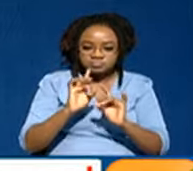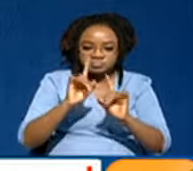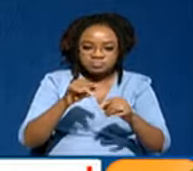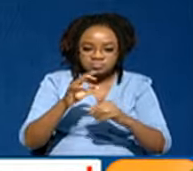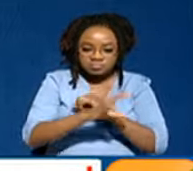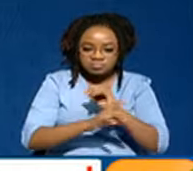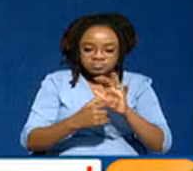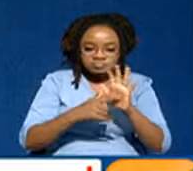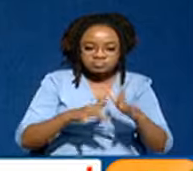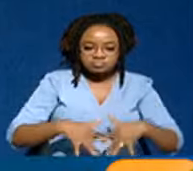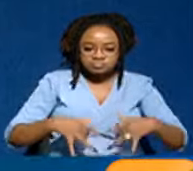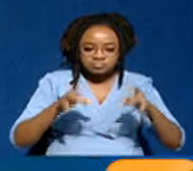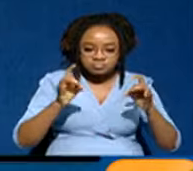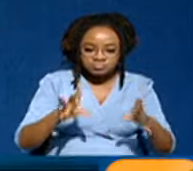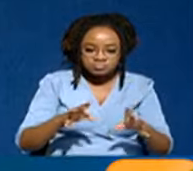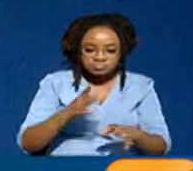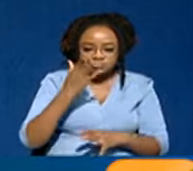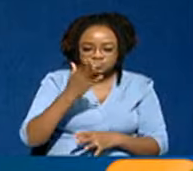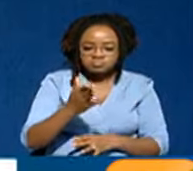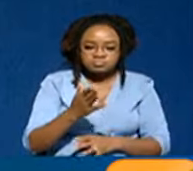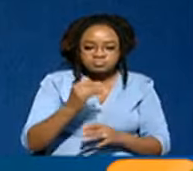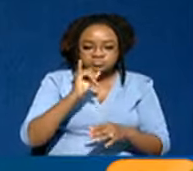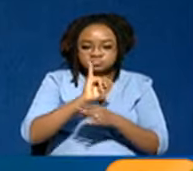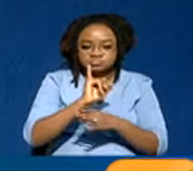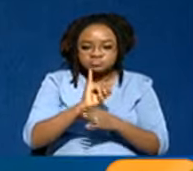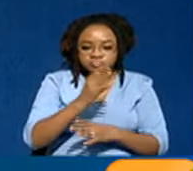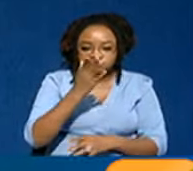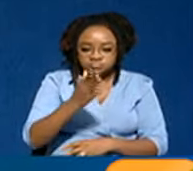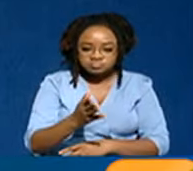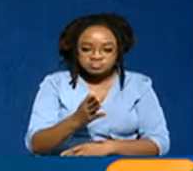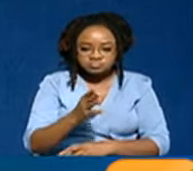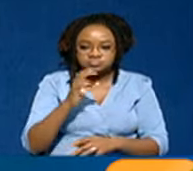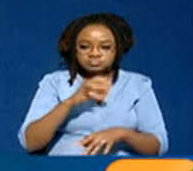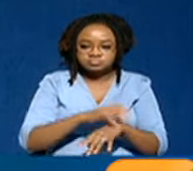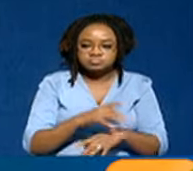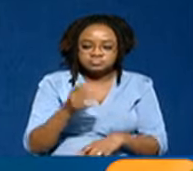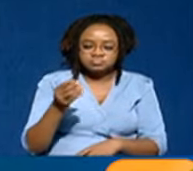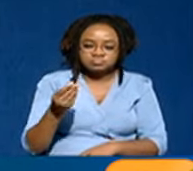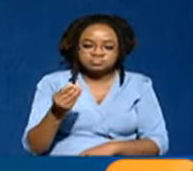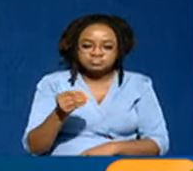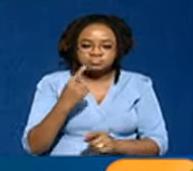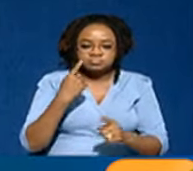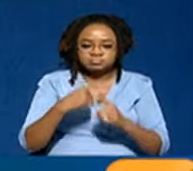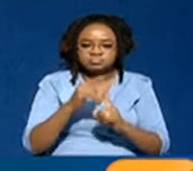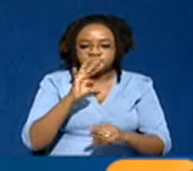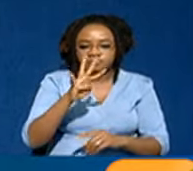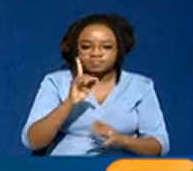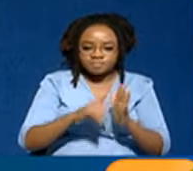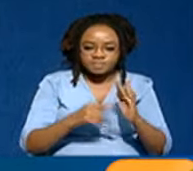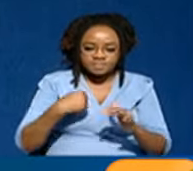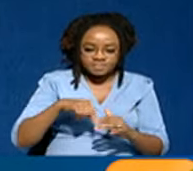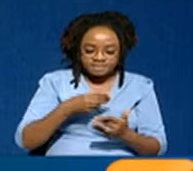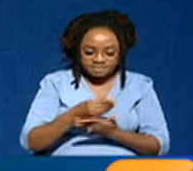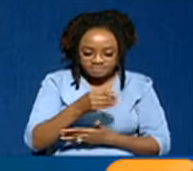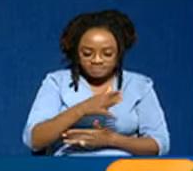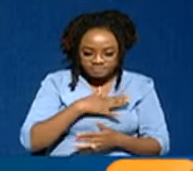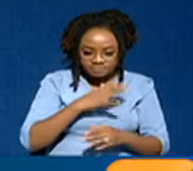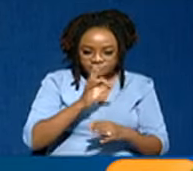Australia, the interns there and almost 4 times what we are paying our